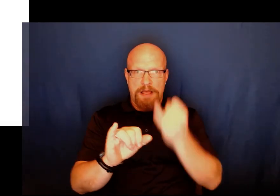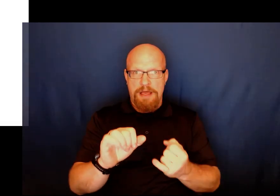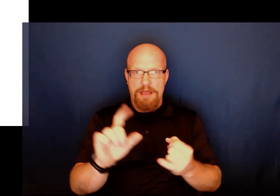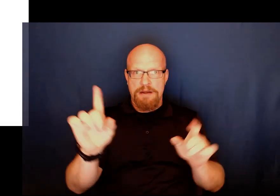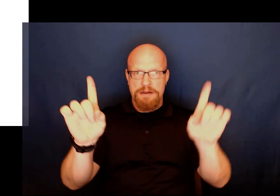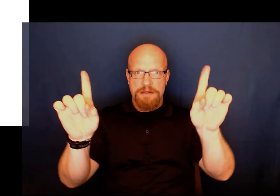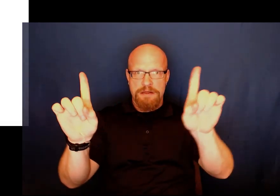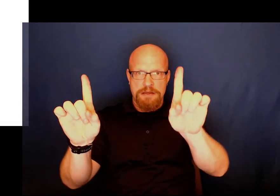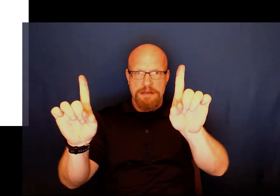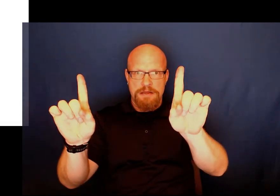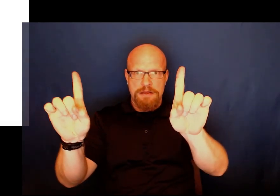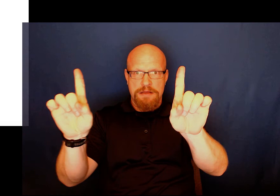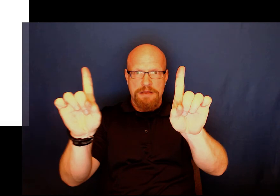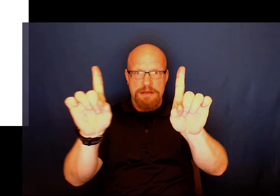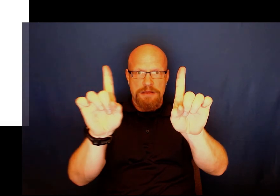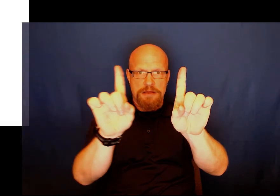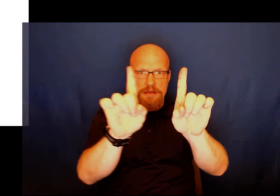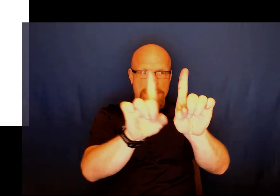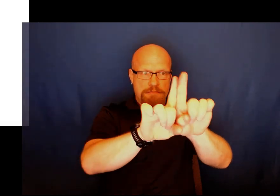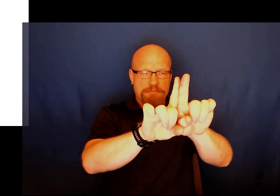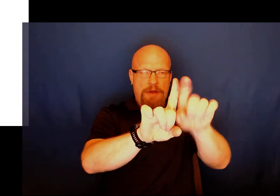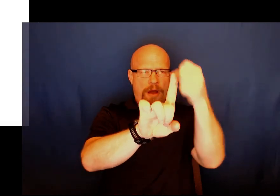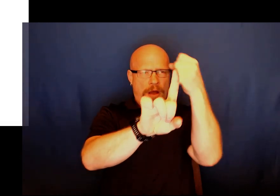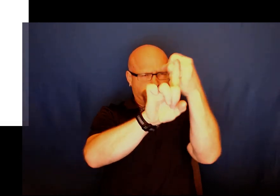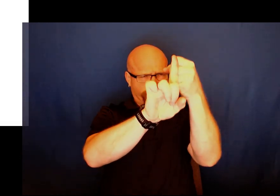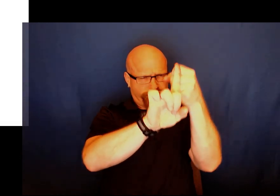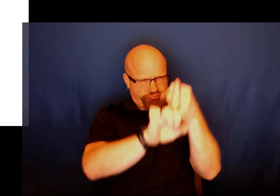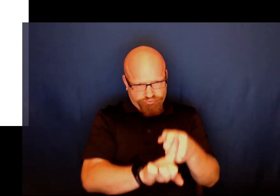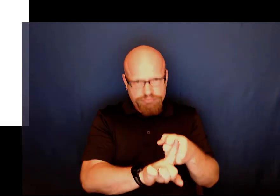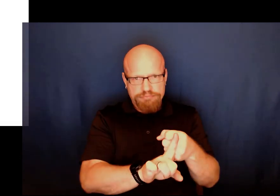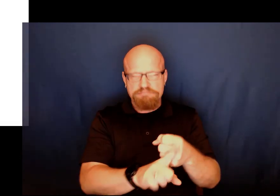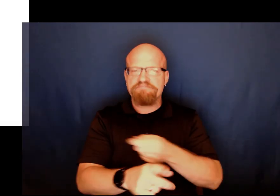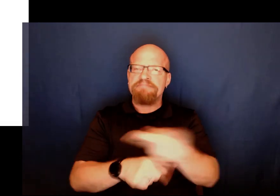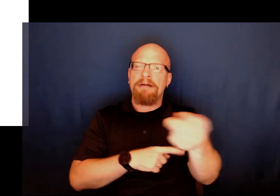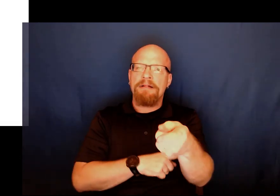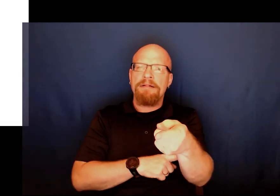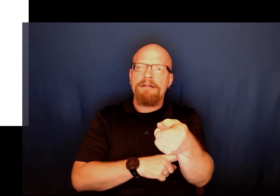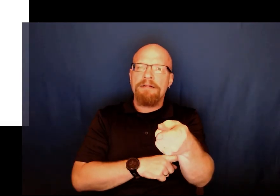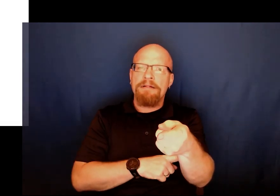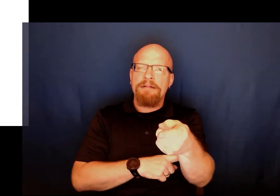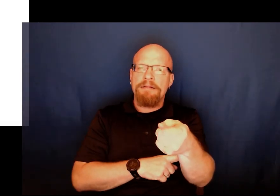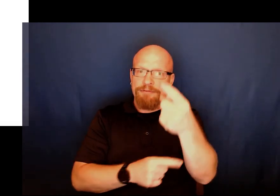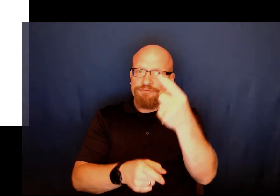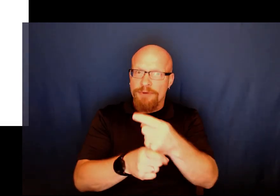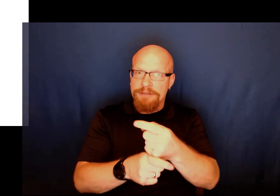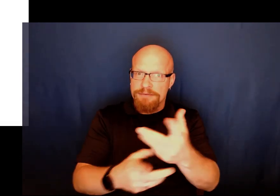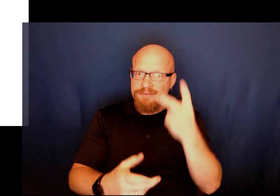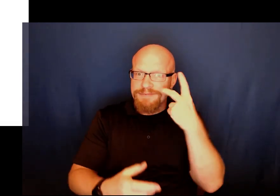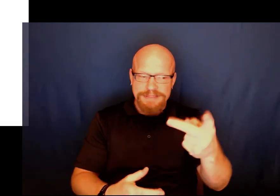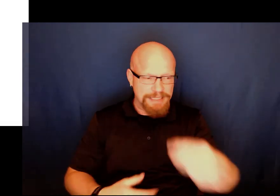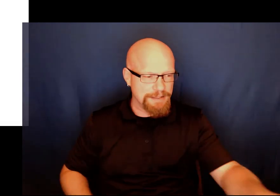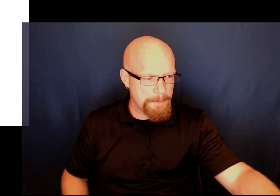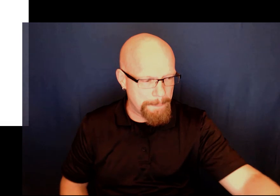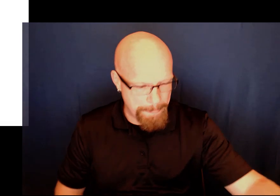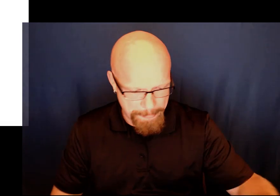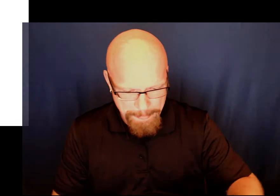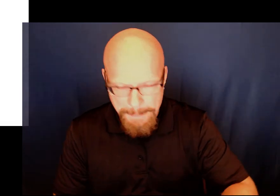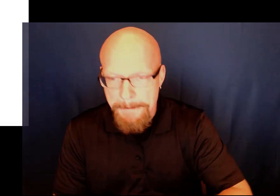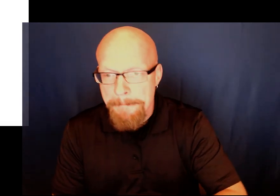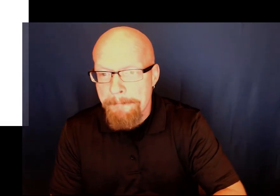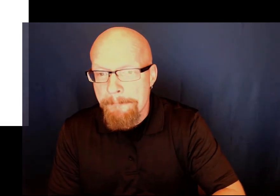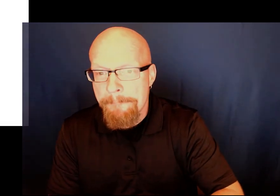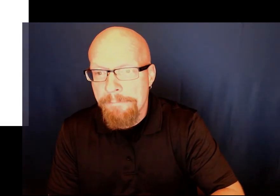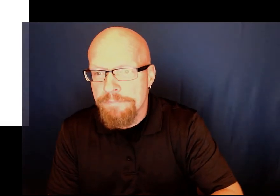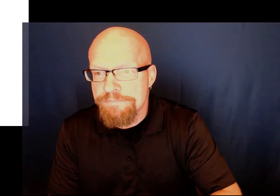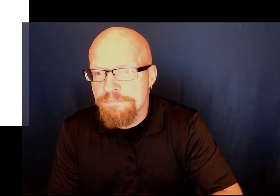3 and see that the red line is going to hit multiple times on the graph we have there for number